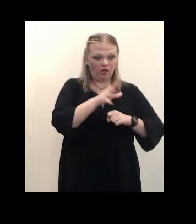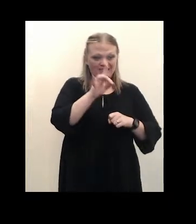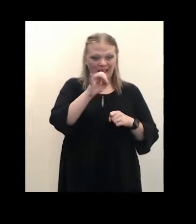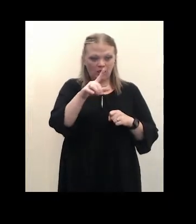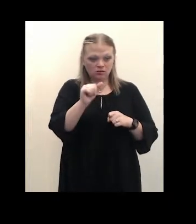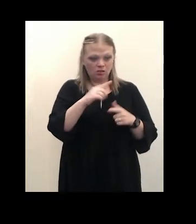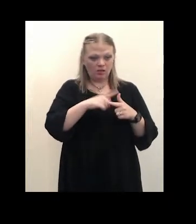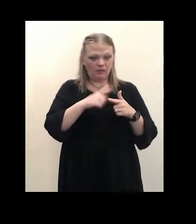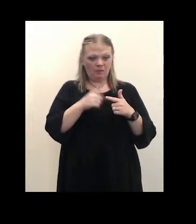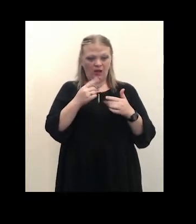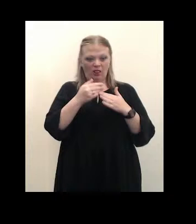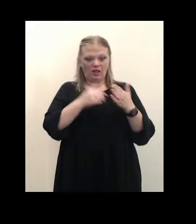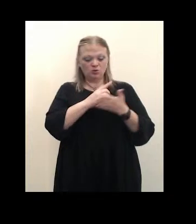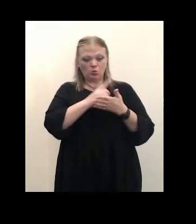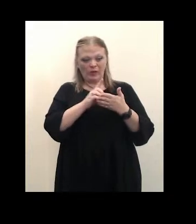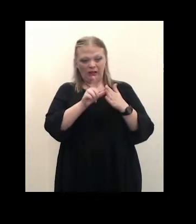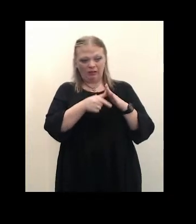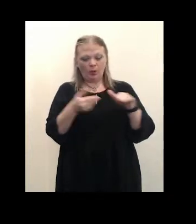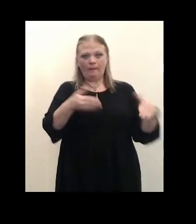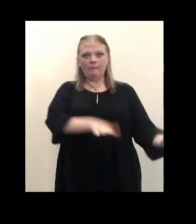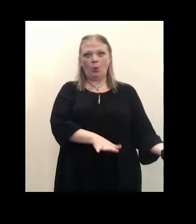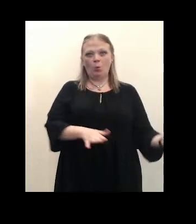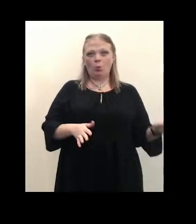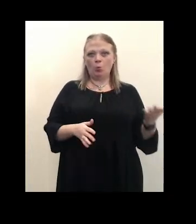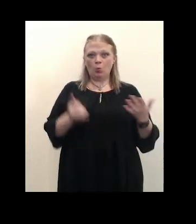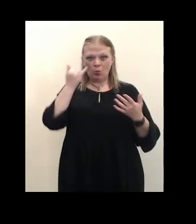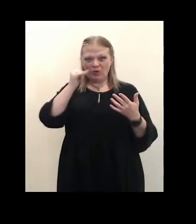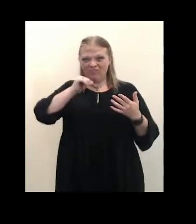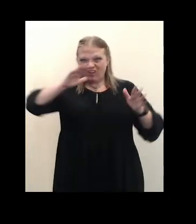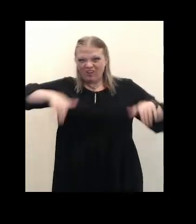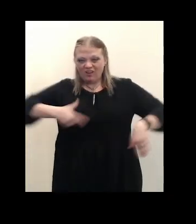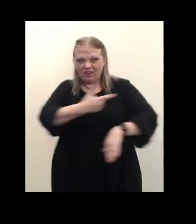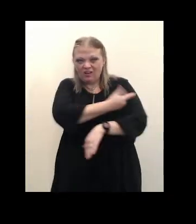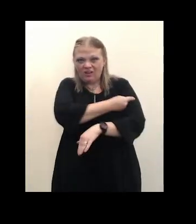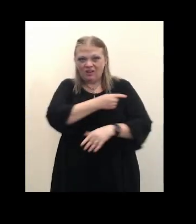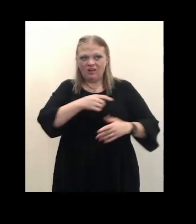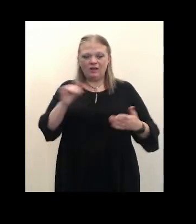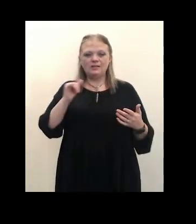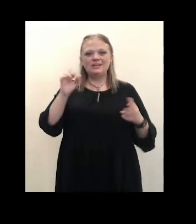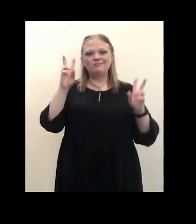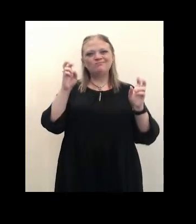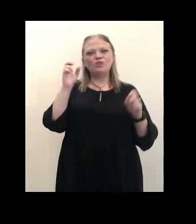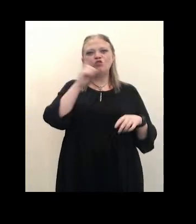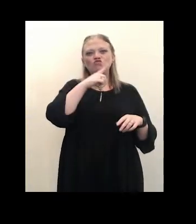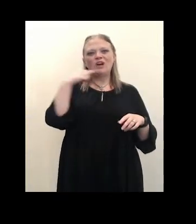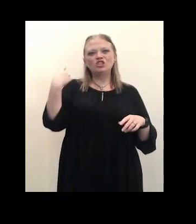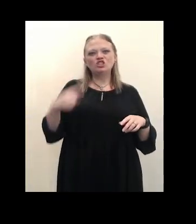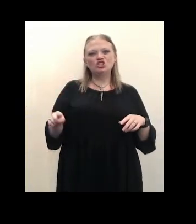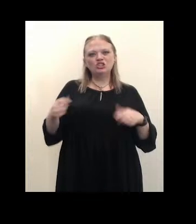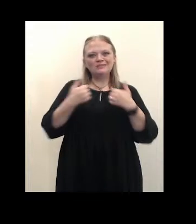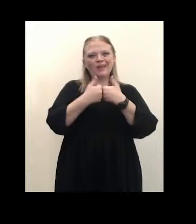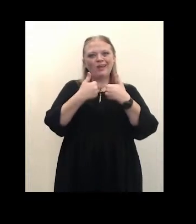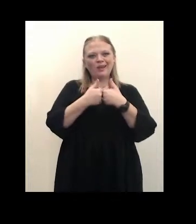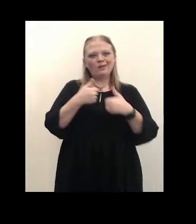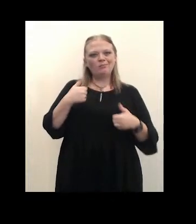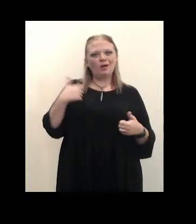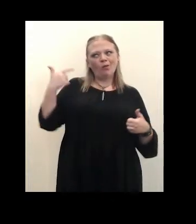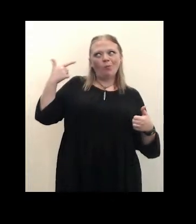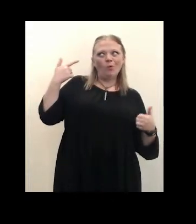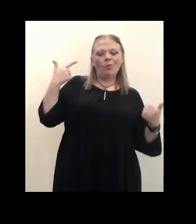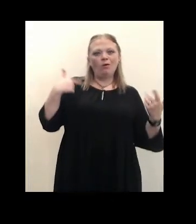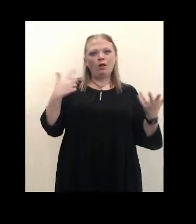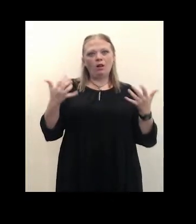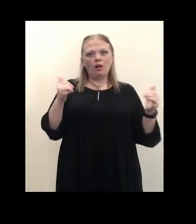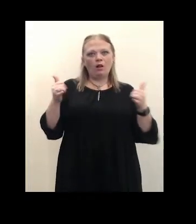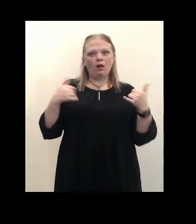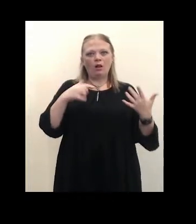If you have not gotten vaccinated, it's almost a case of Russian roulette in some ways. It really is nasty, especially